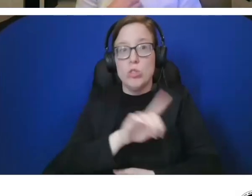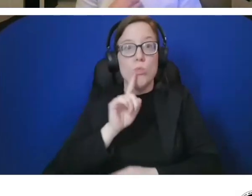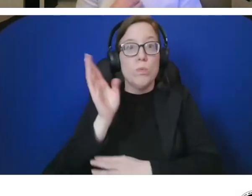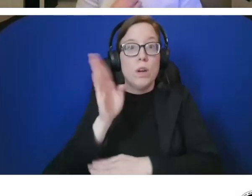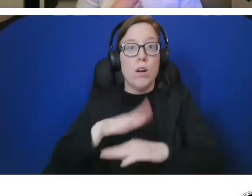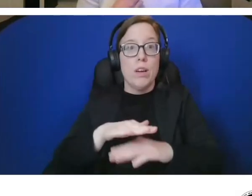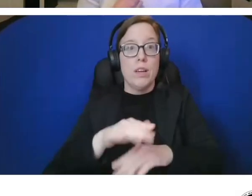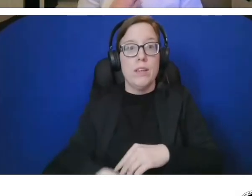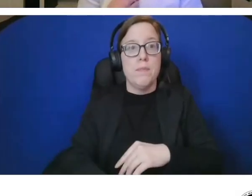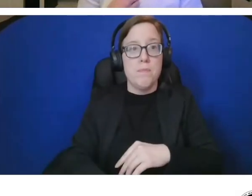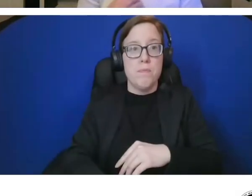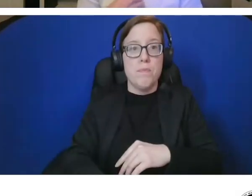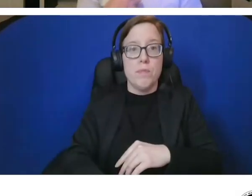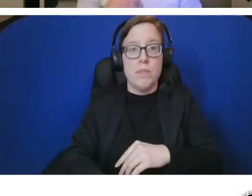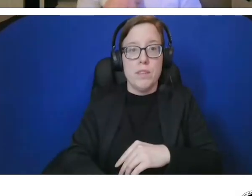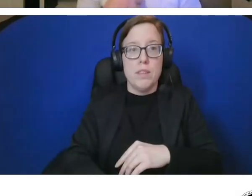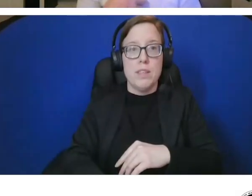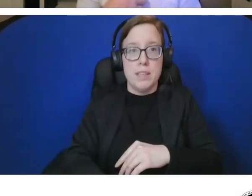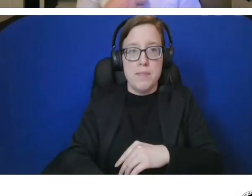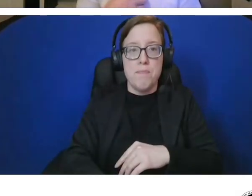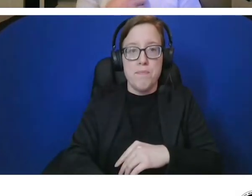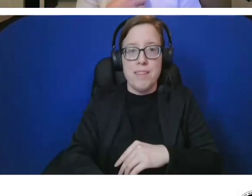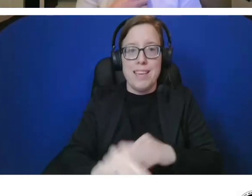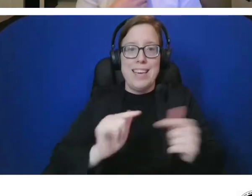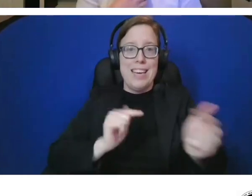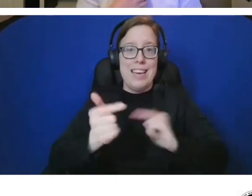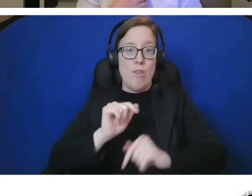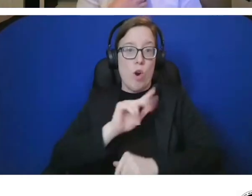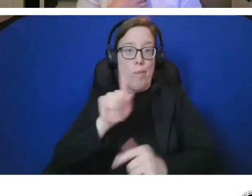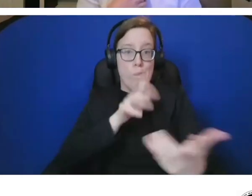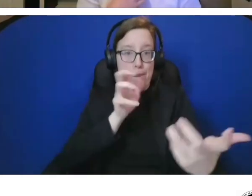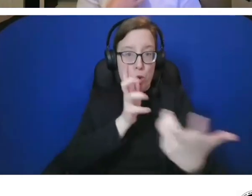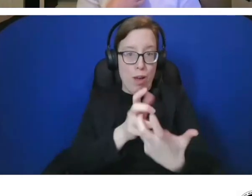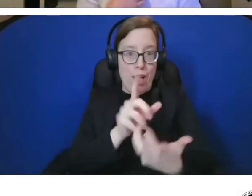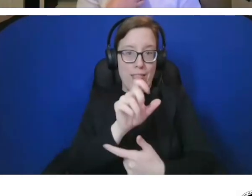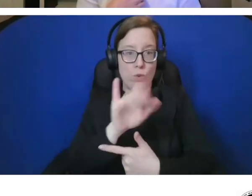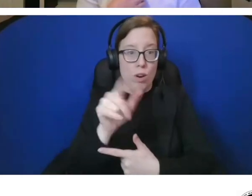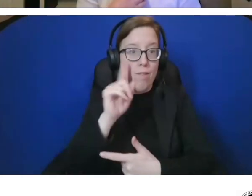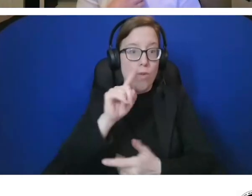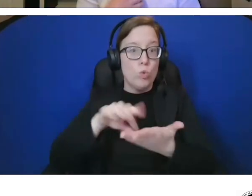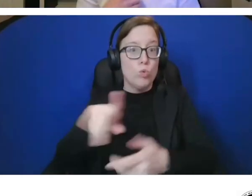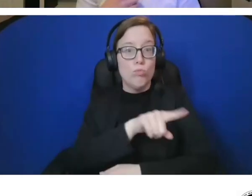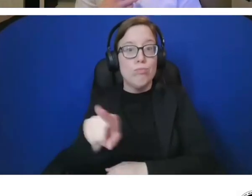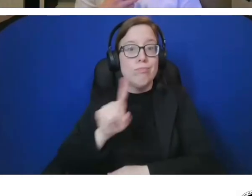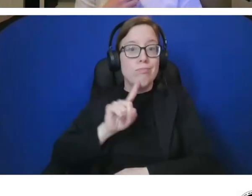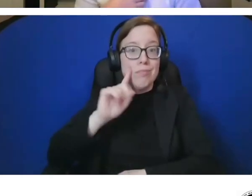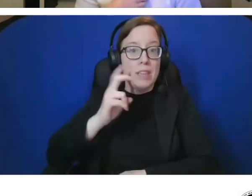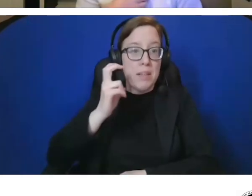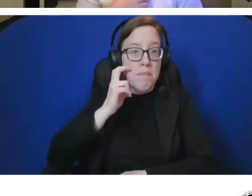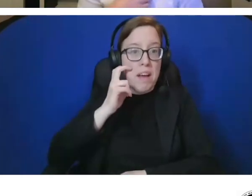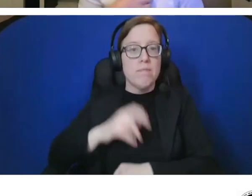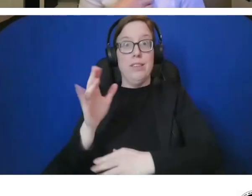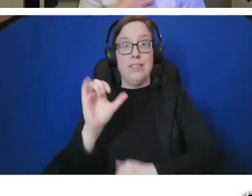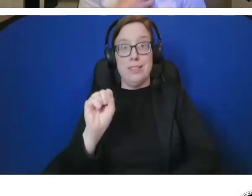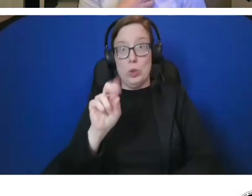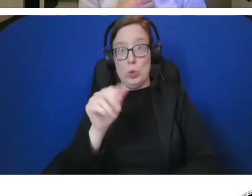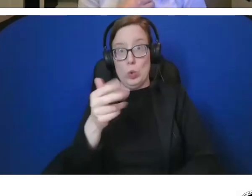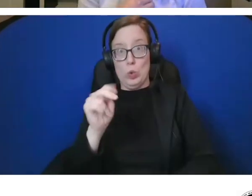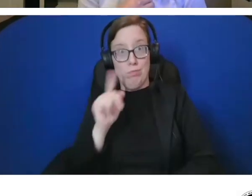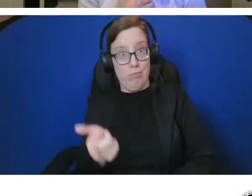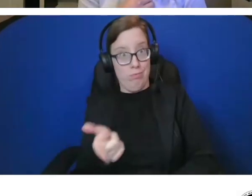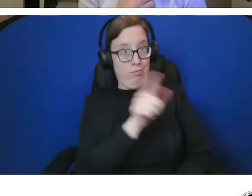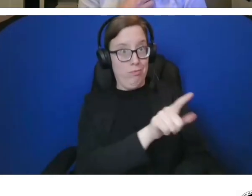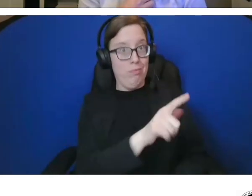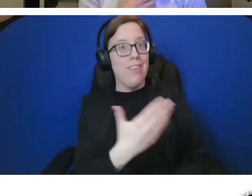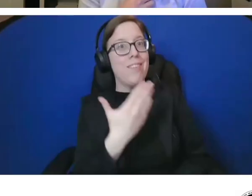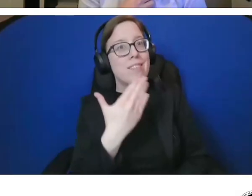will be presenting on interactive and personalized literacy for students who are deafblind. So Susan, I'm going to turn it